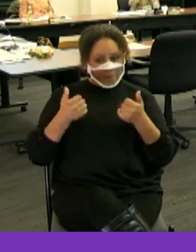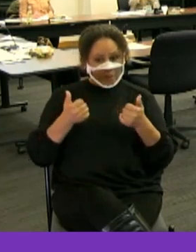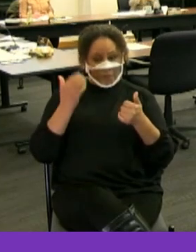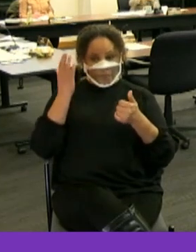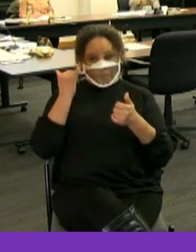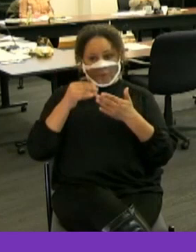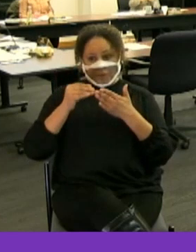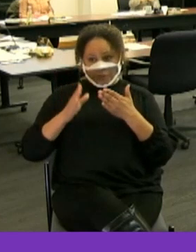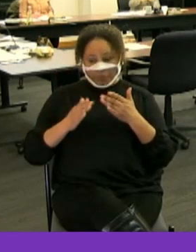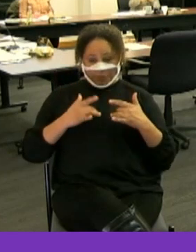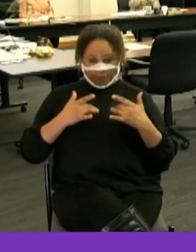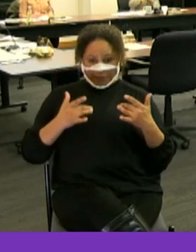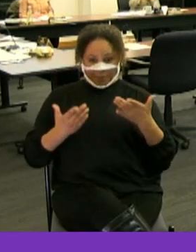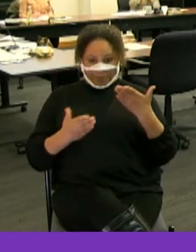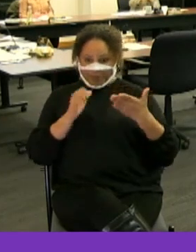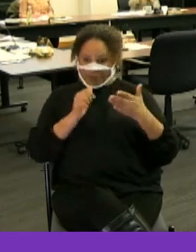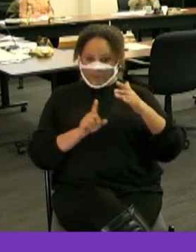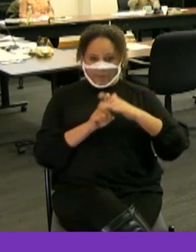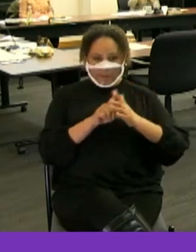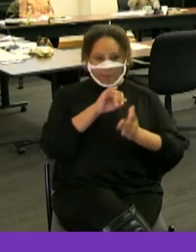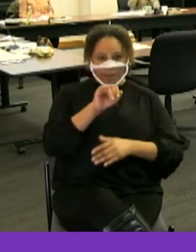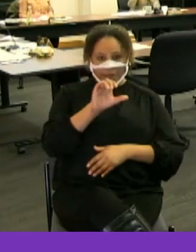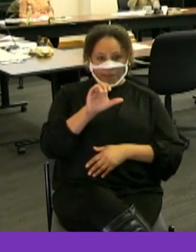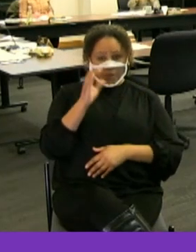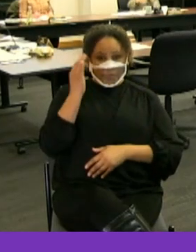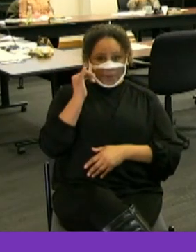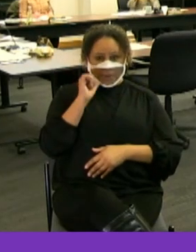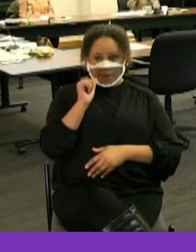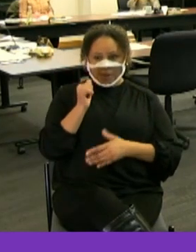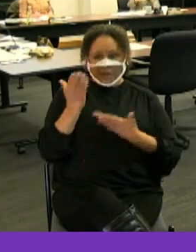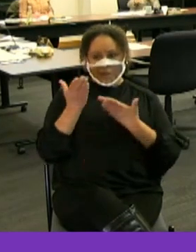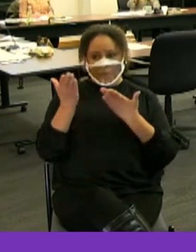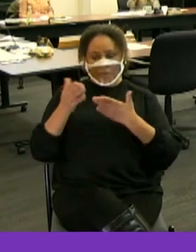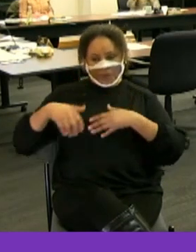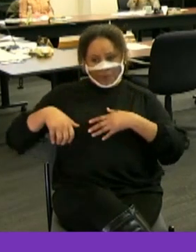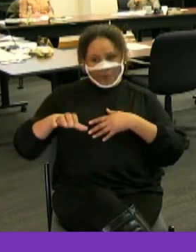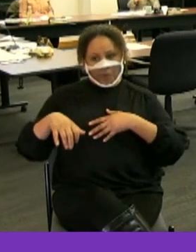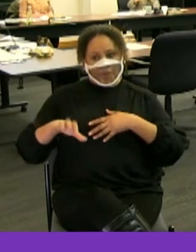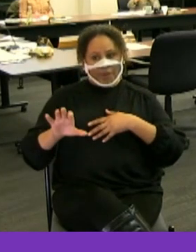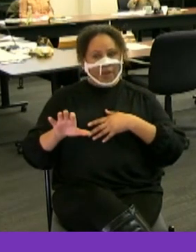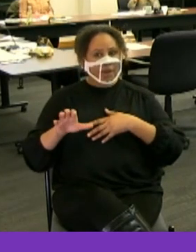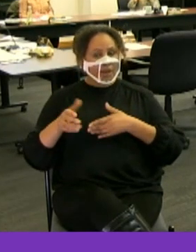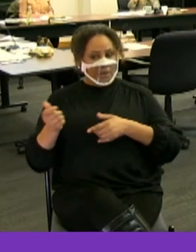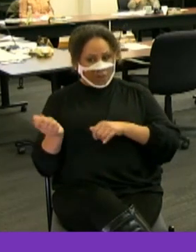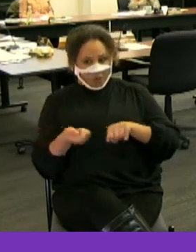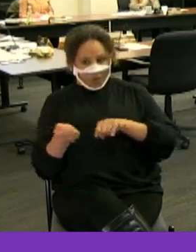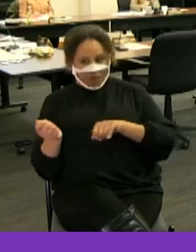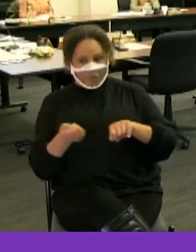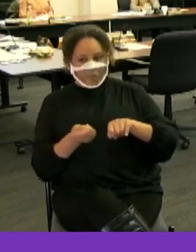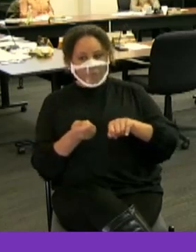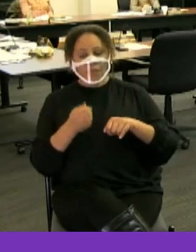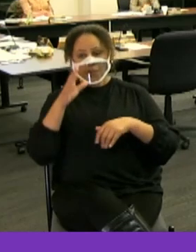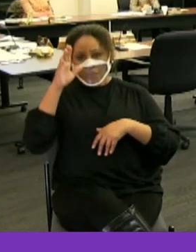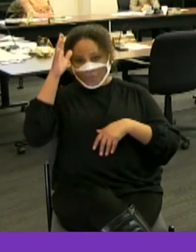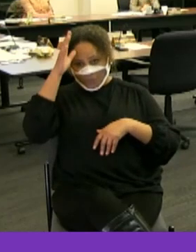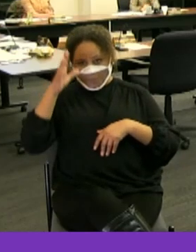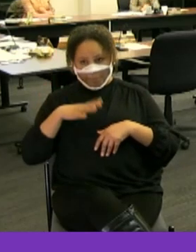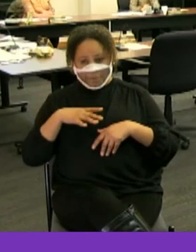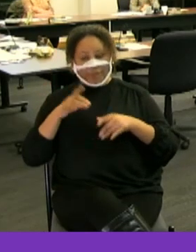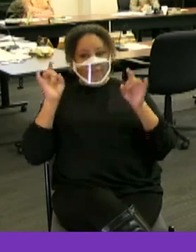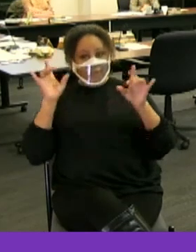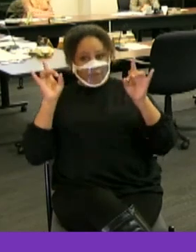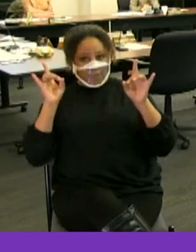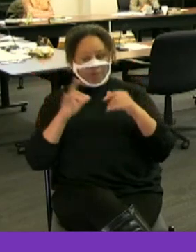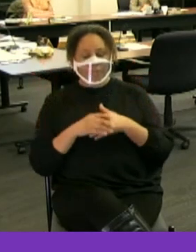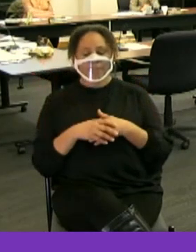typically may not come to Joliet Junior College because we don't offer bowling or golf or men's volleyball. So that was an investment there. The